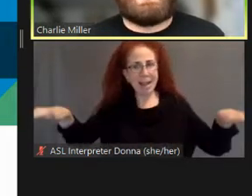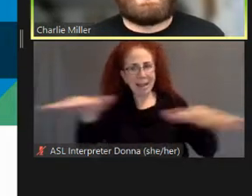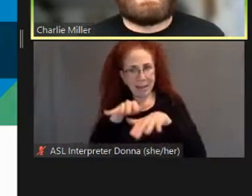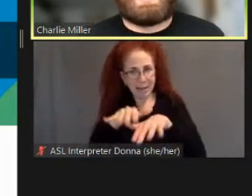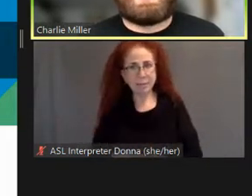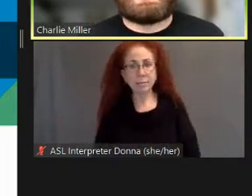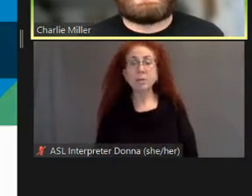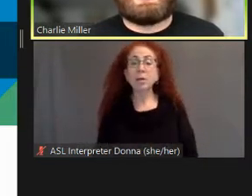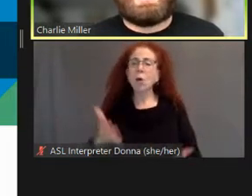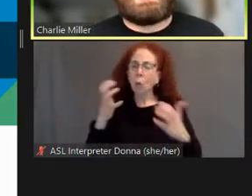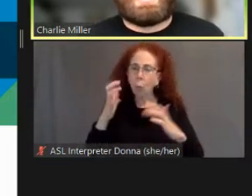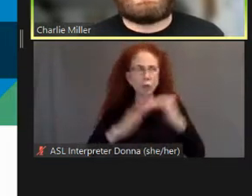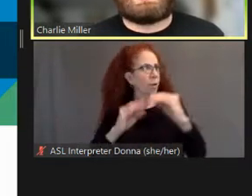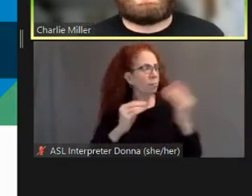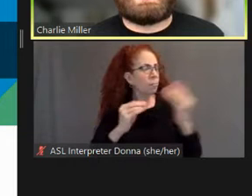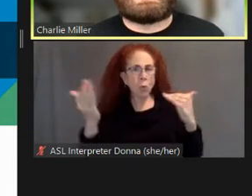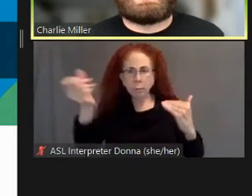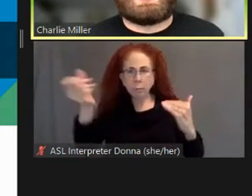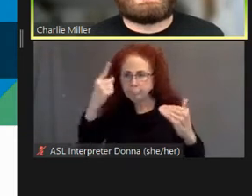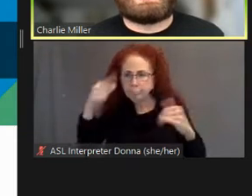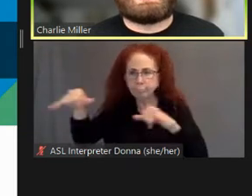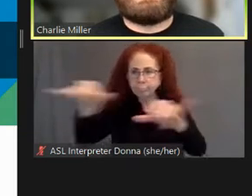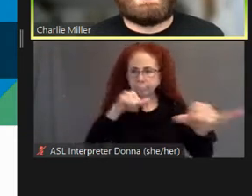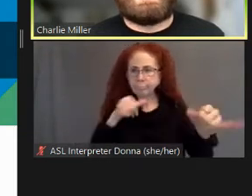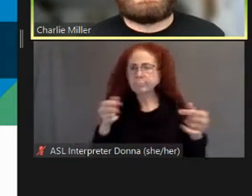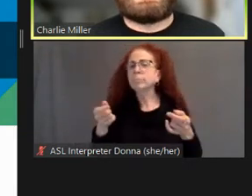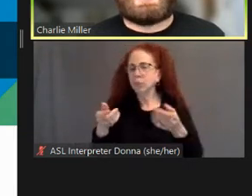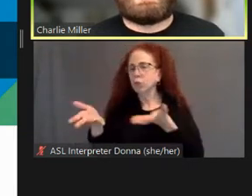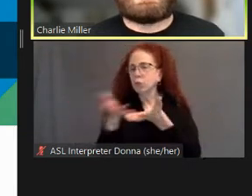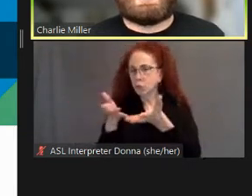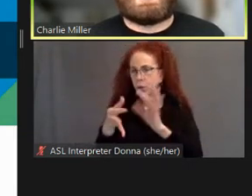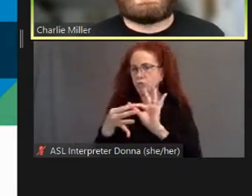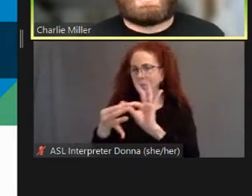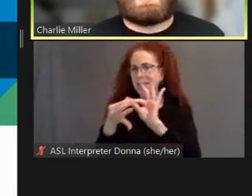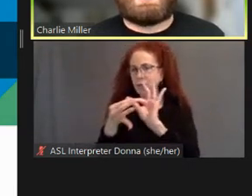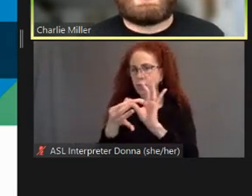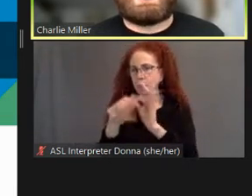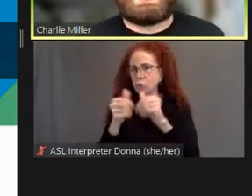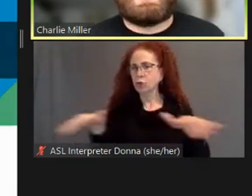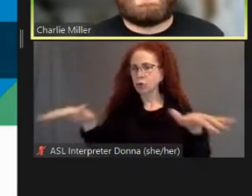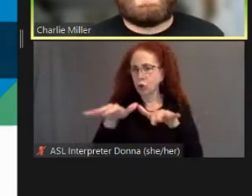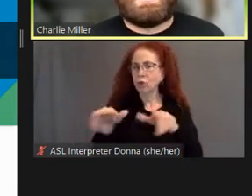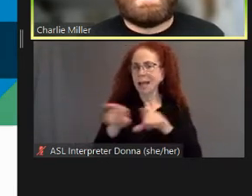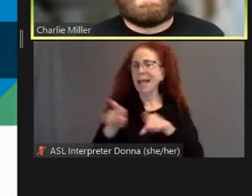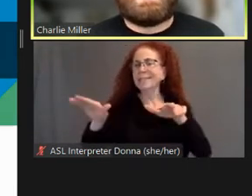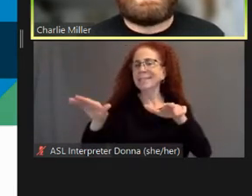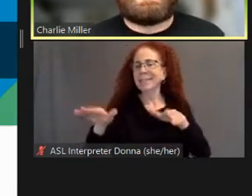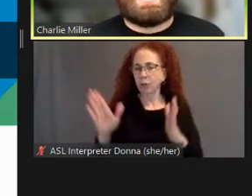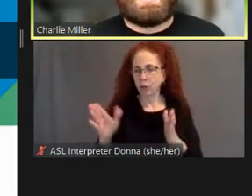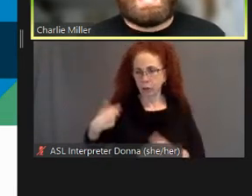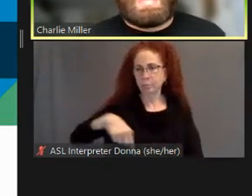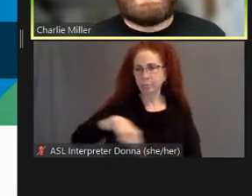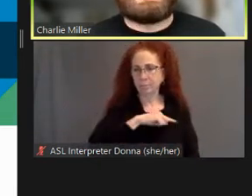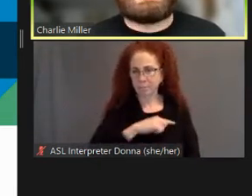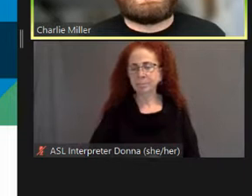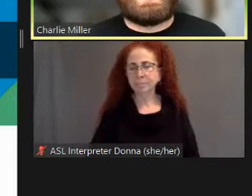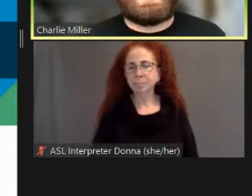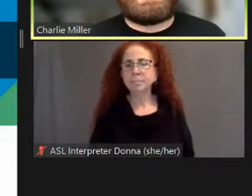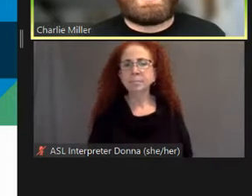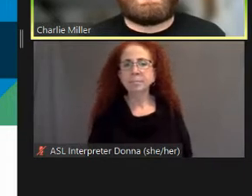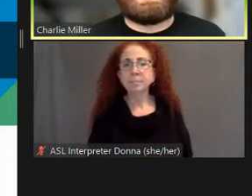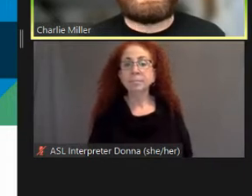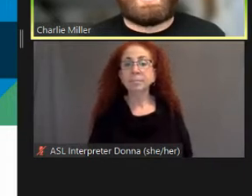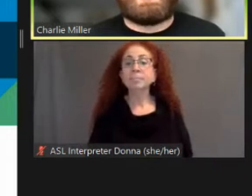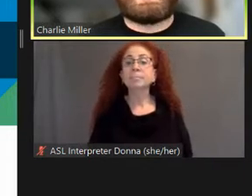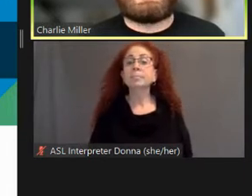seek to build more awareness and steward this relationship to the territory as settlers. I'm also